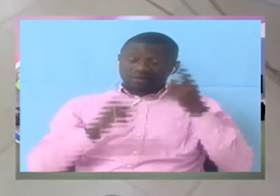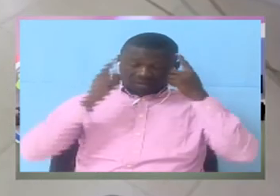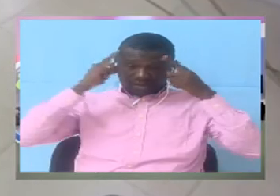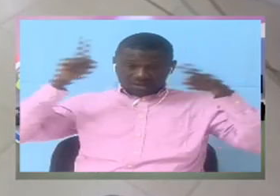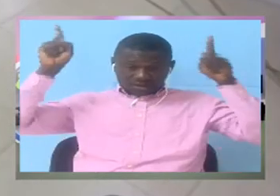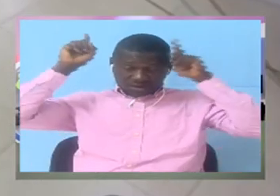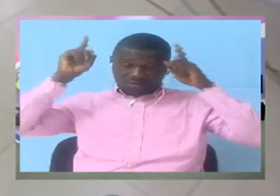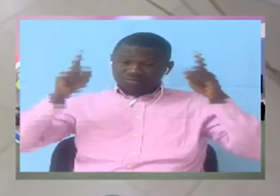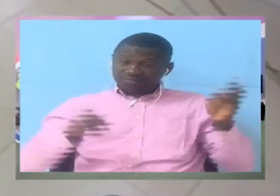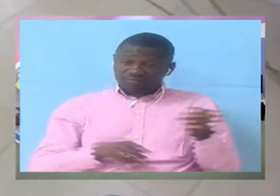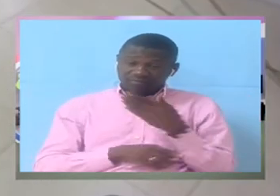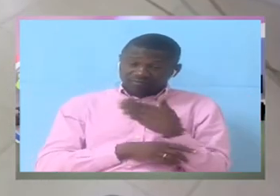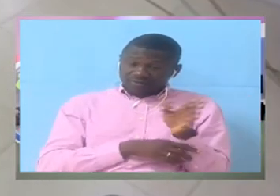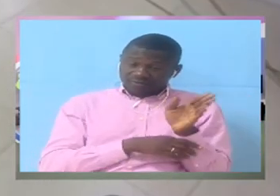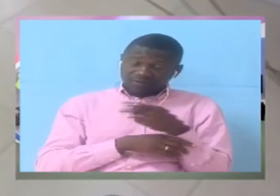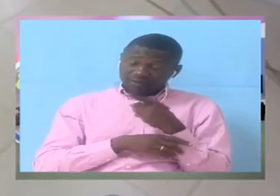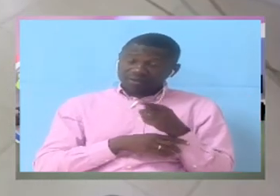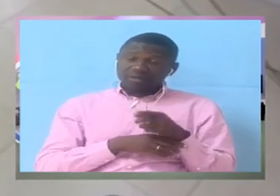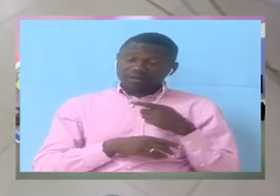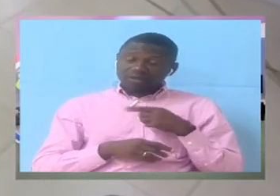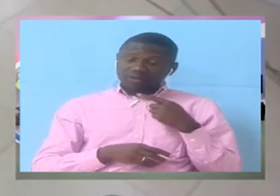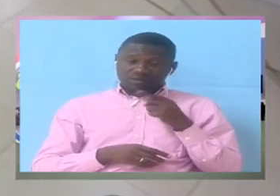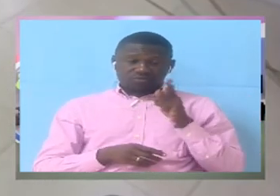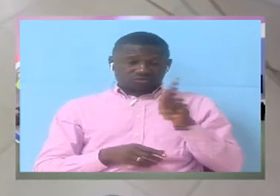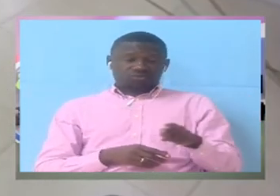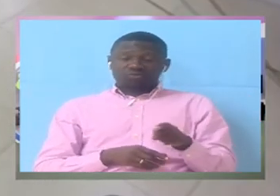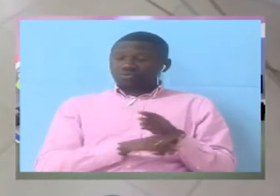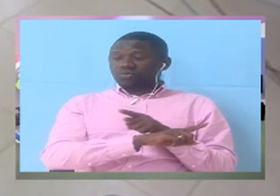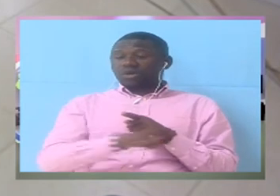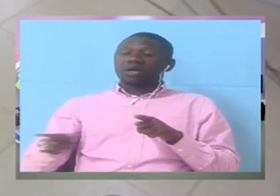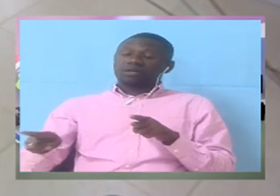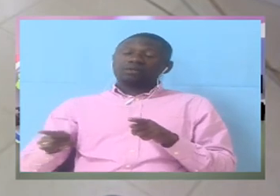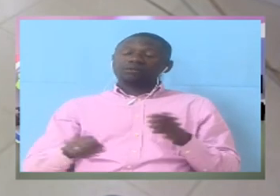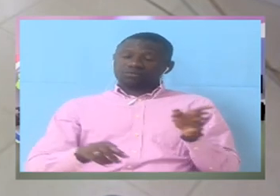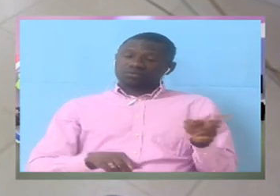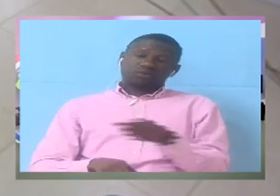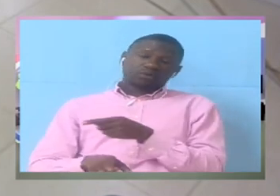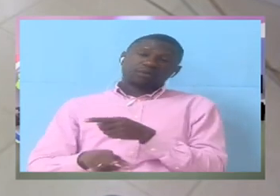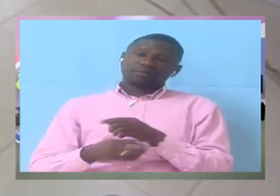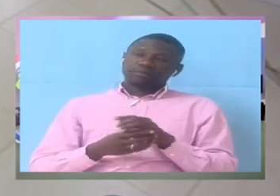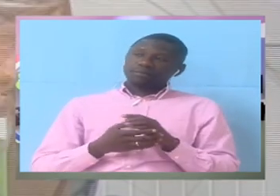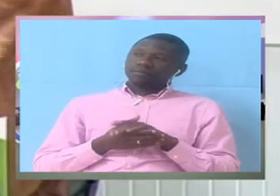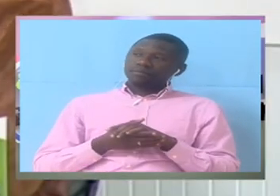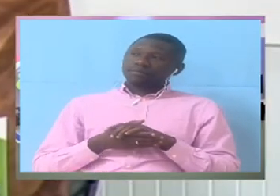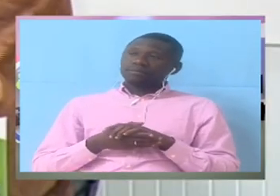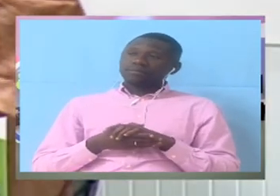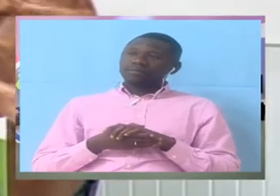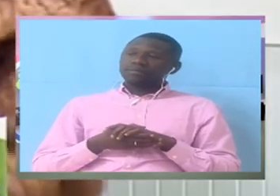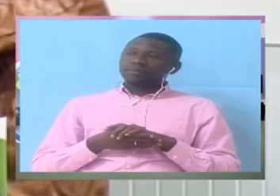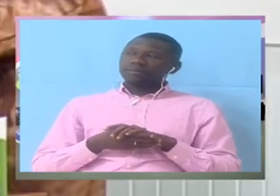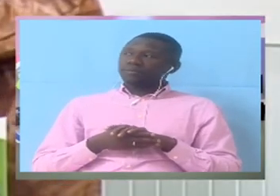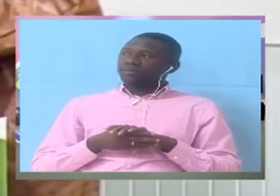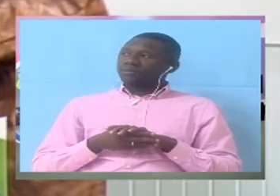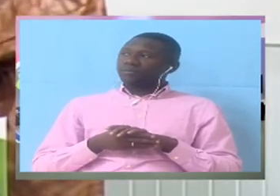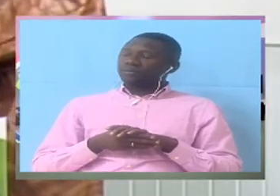somebody who is holding a cow tail will just shake the cow tail.